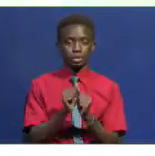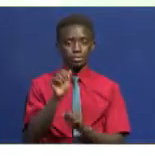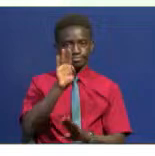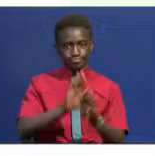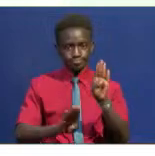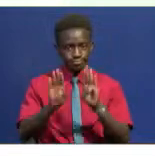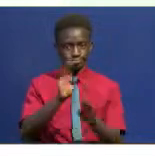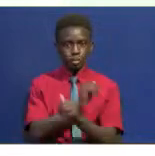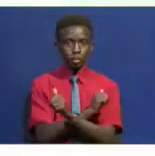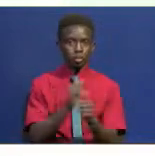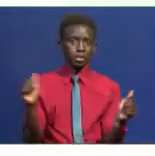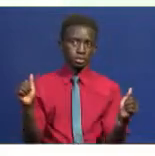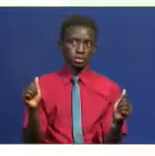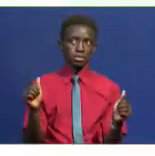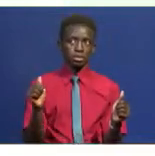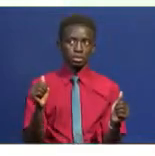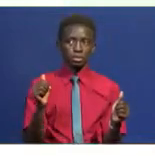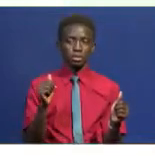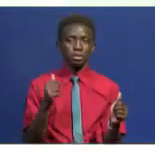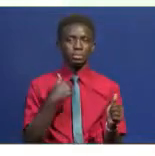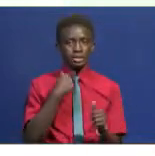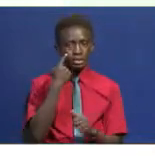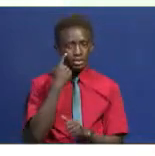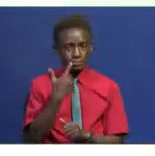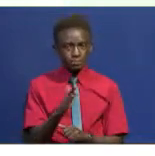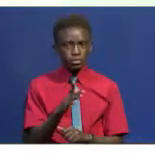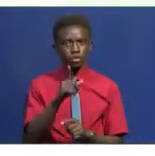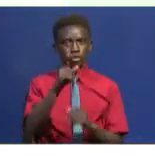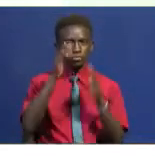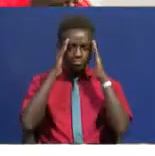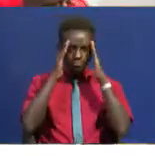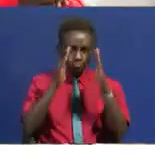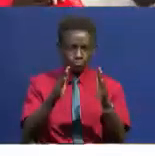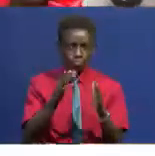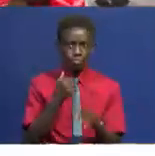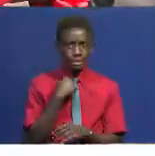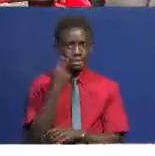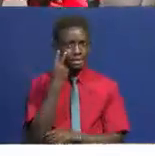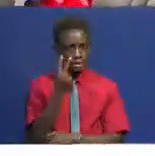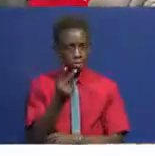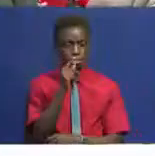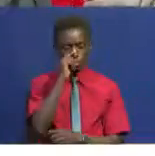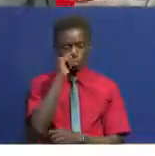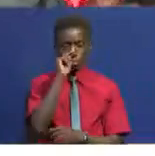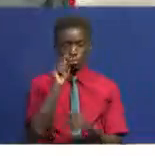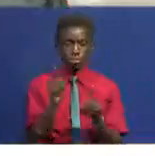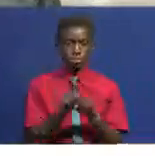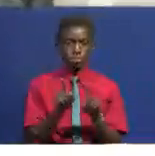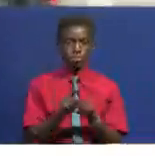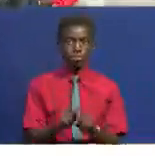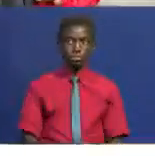discipline I saw in you, with that kind of commitment I saw in you.